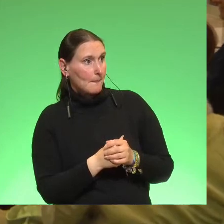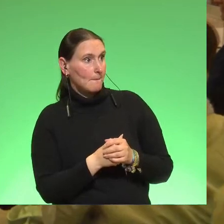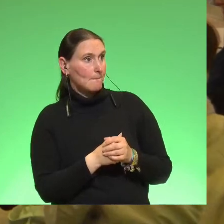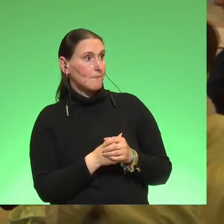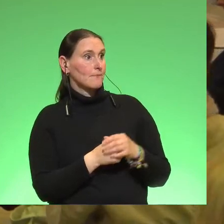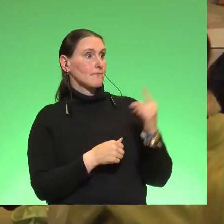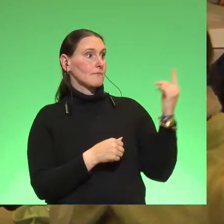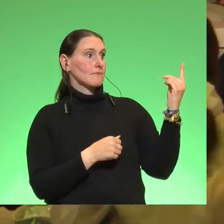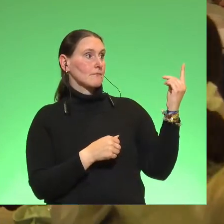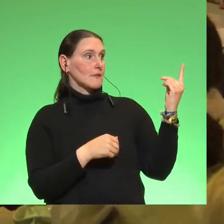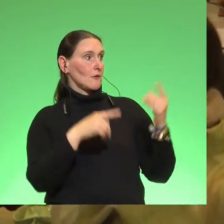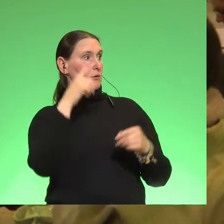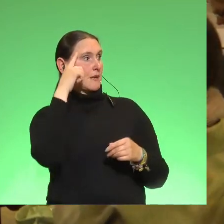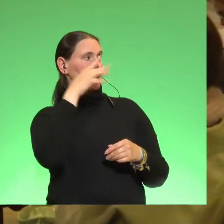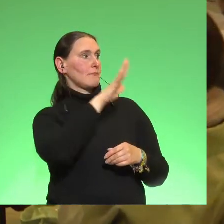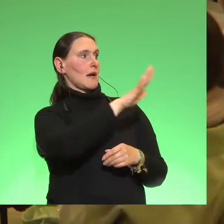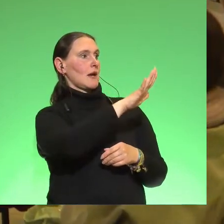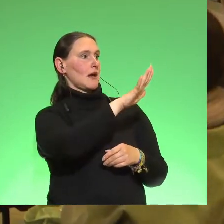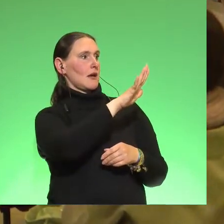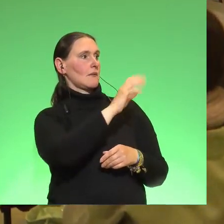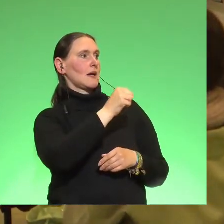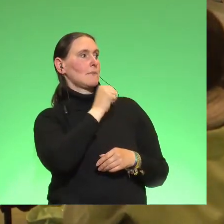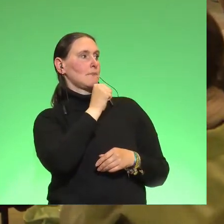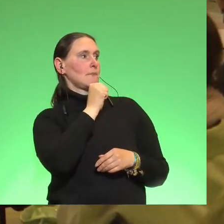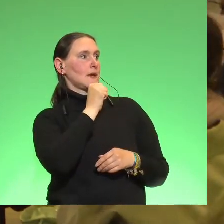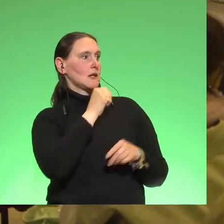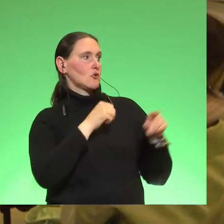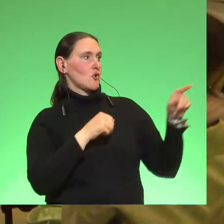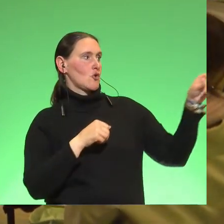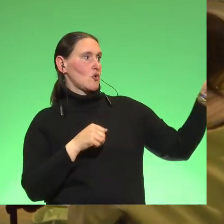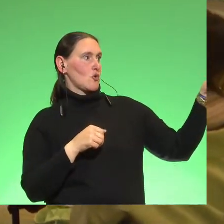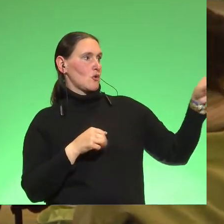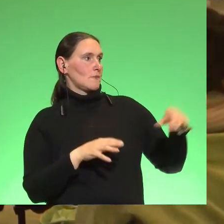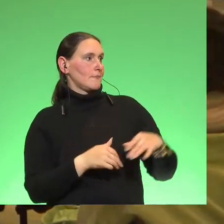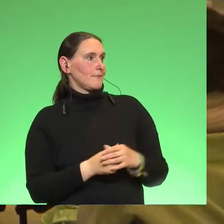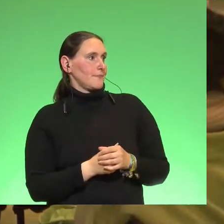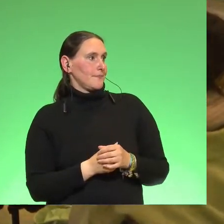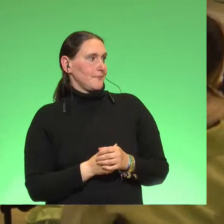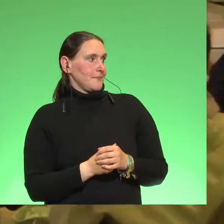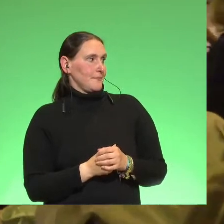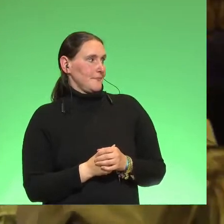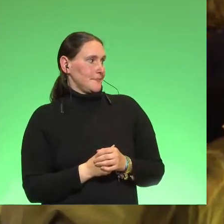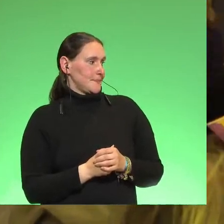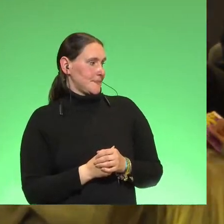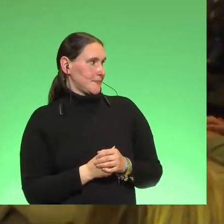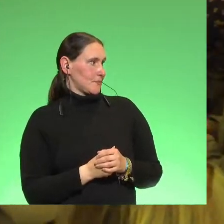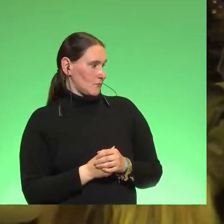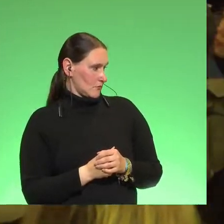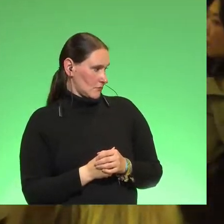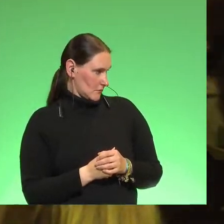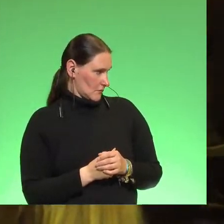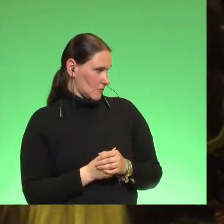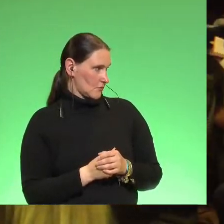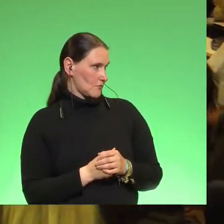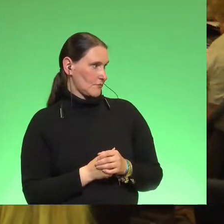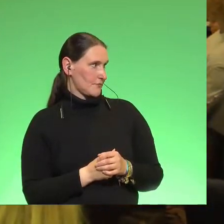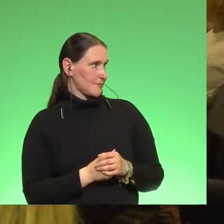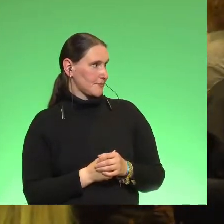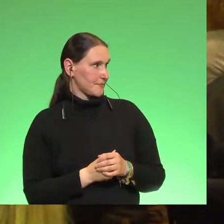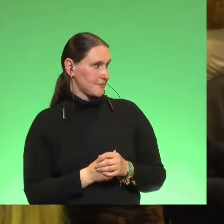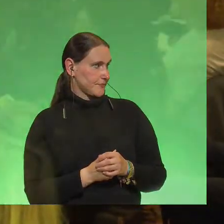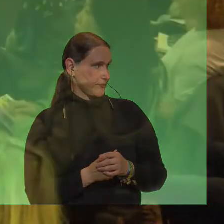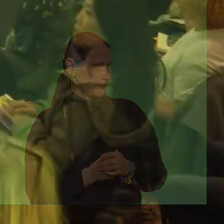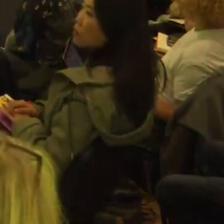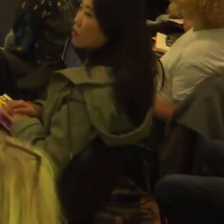mic. Okay, the mic is there. Please come forward. You want to have a seat? You want to have a seat? Yeah, maybe you